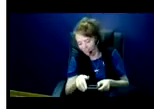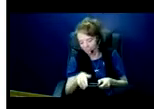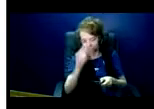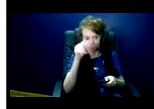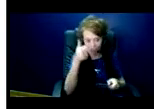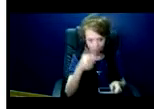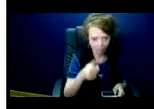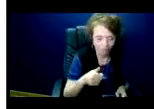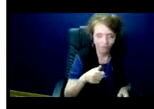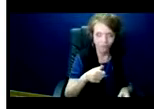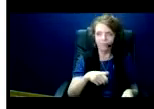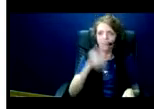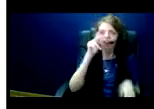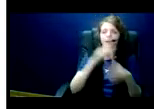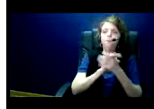Thank you. Good? Okay, great.